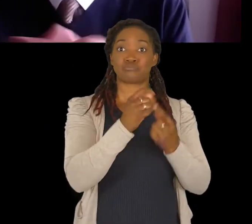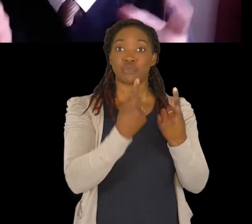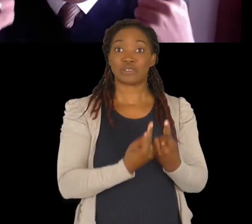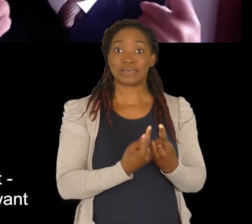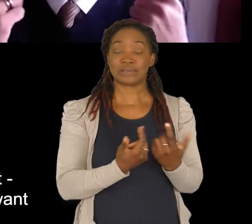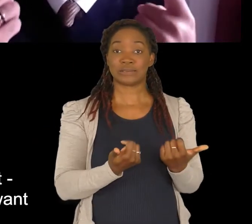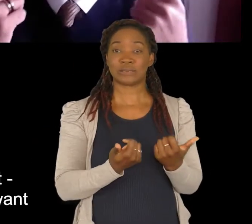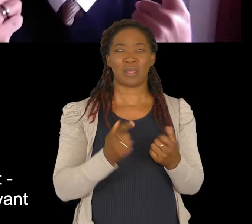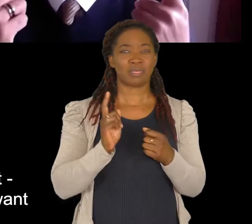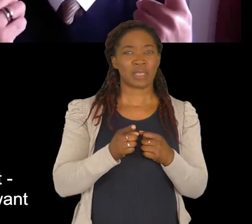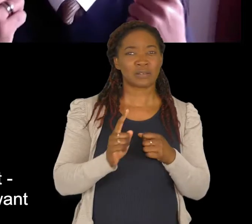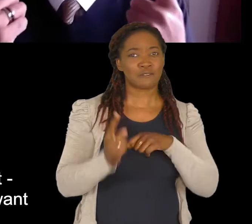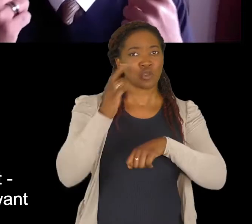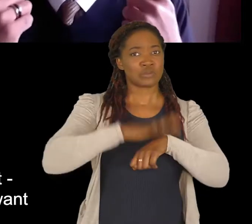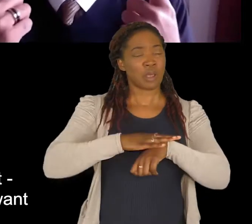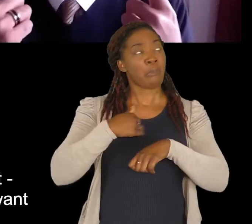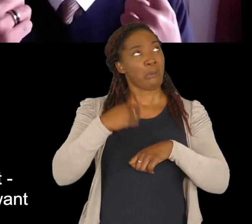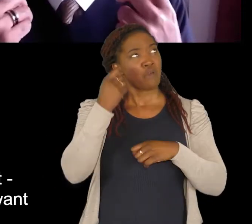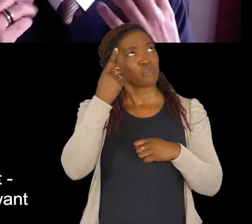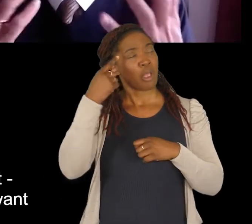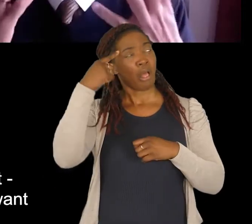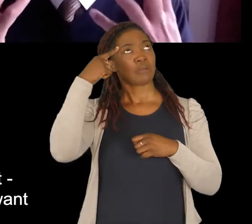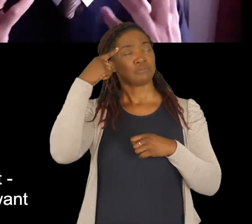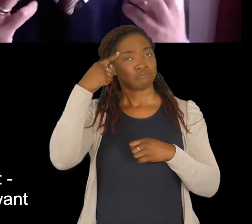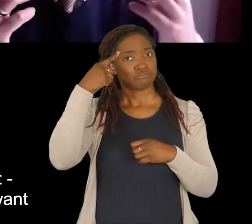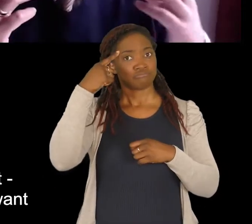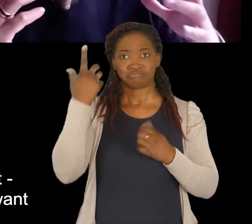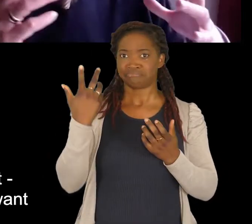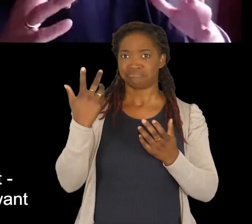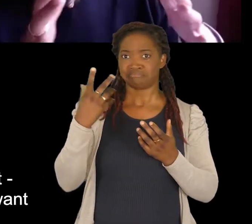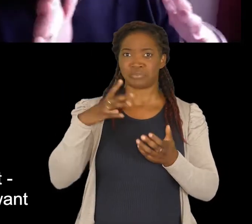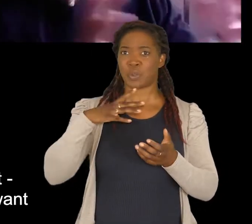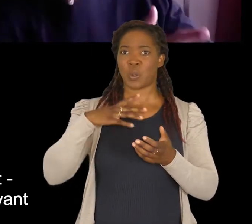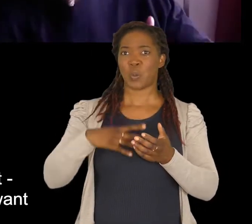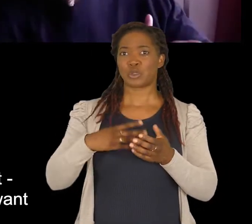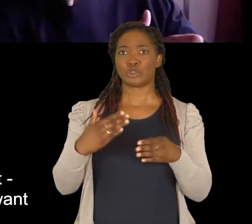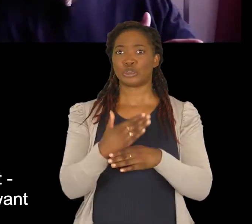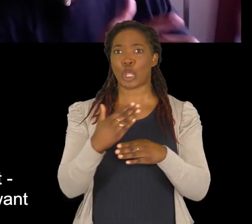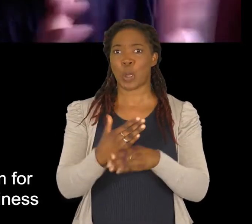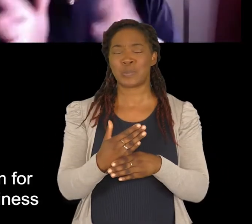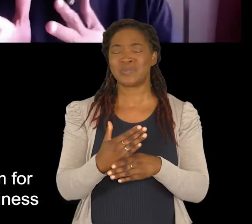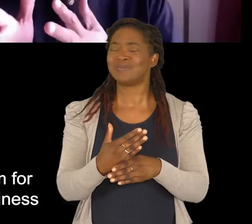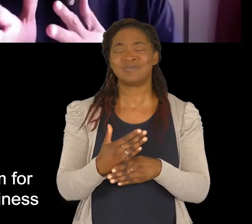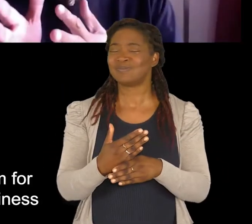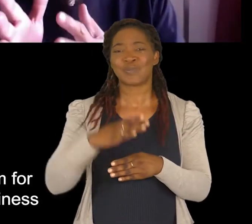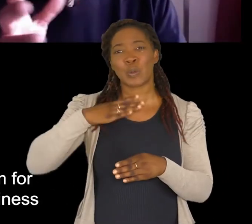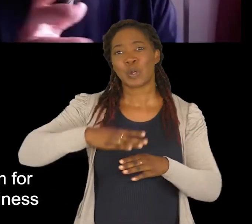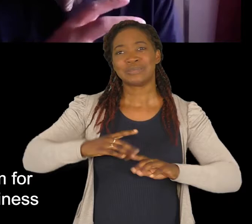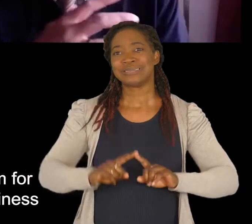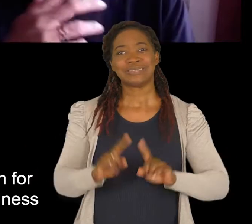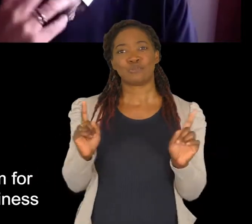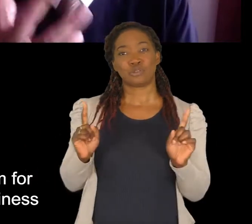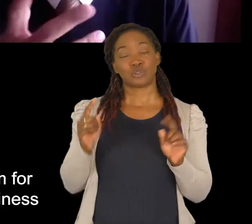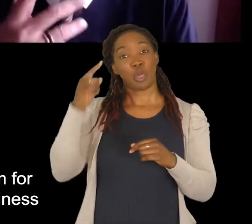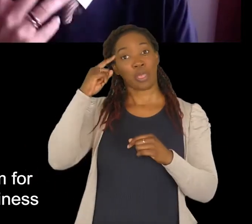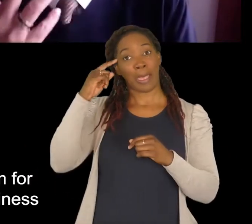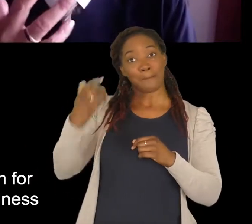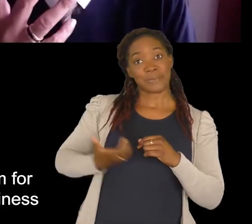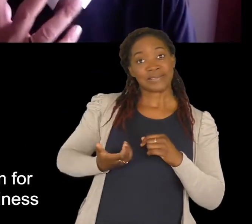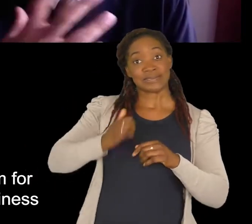before. And that was the first time I ever realized that, hang on a minute, you know, I don't just want a job, I want to do something different. So I